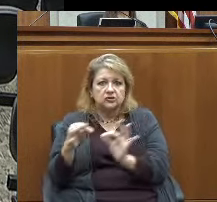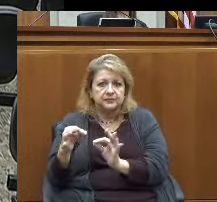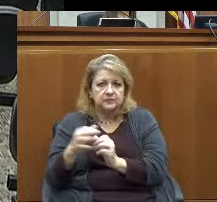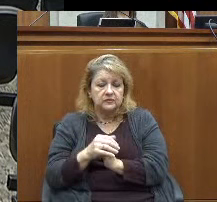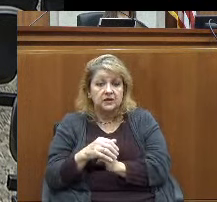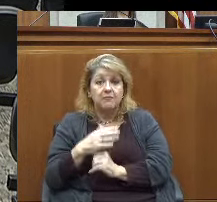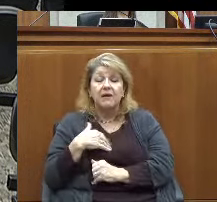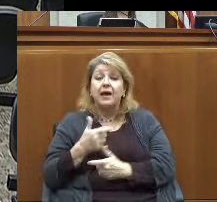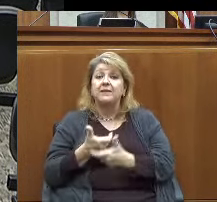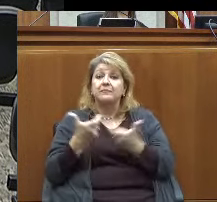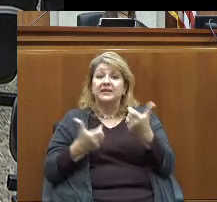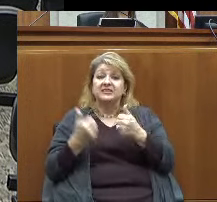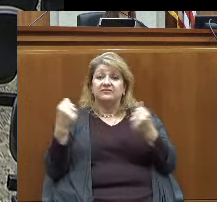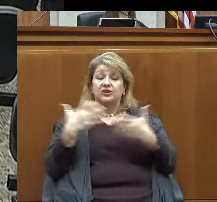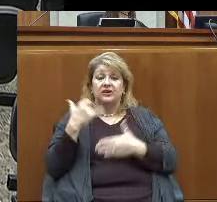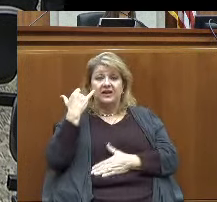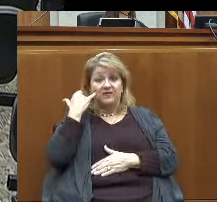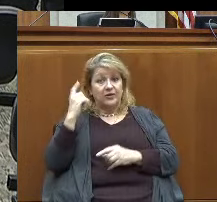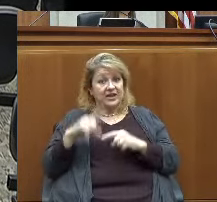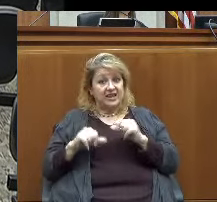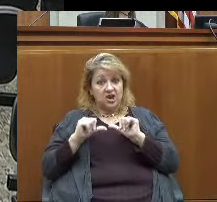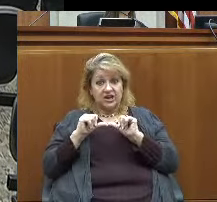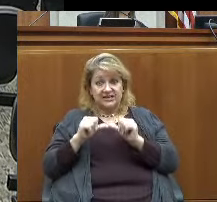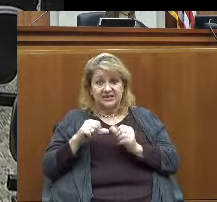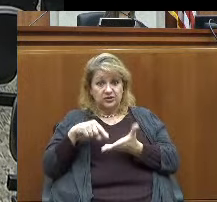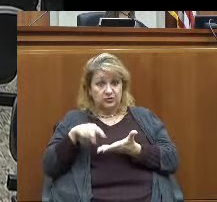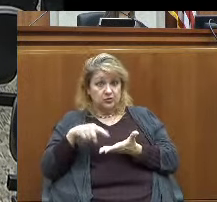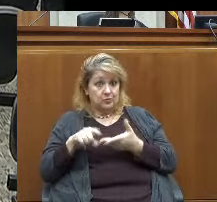My biggest fear that if we cannot